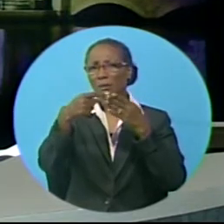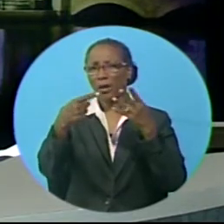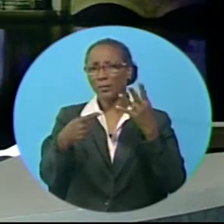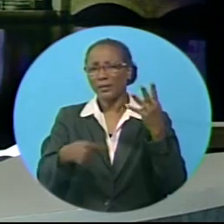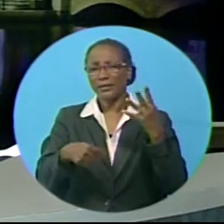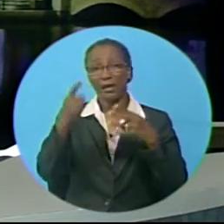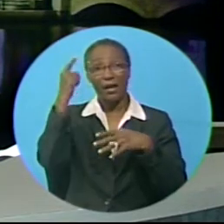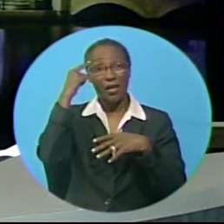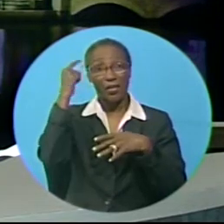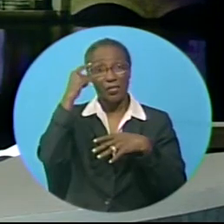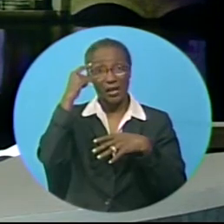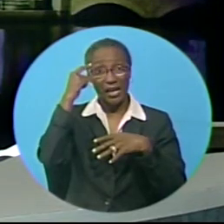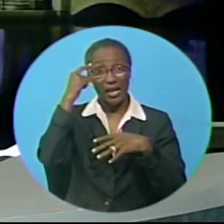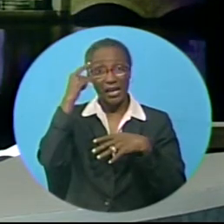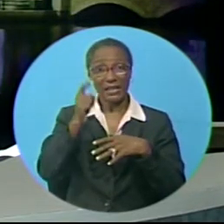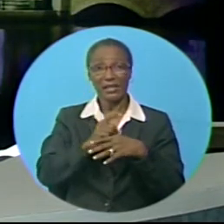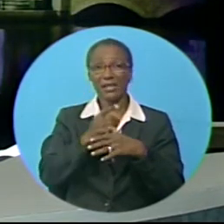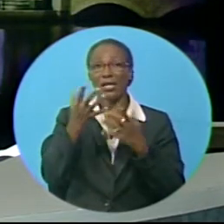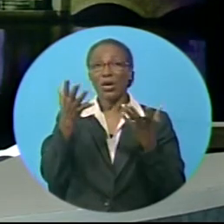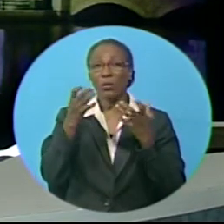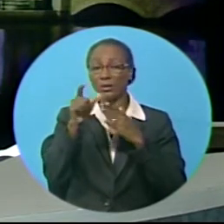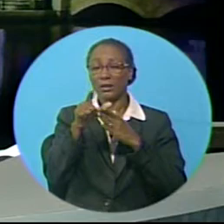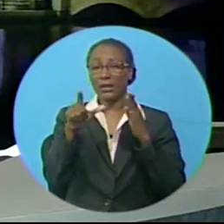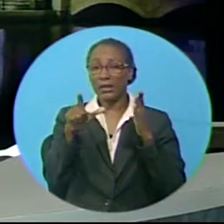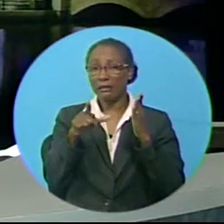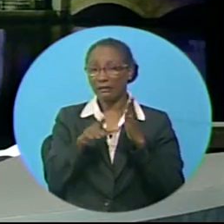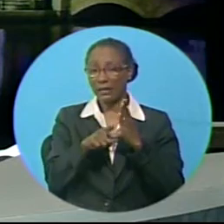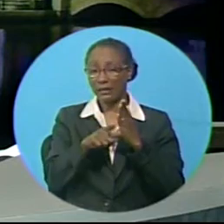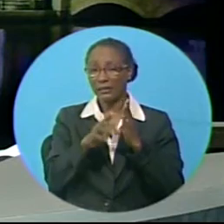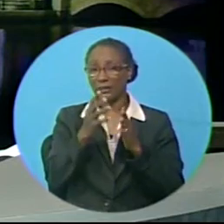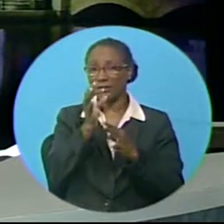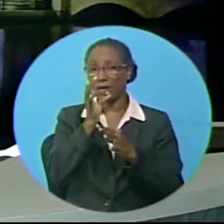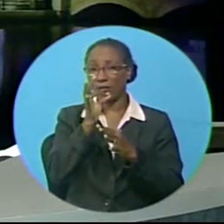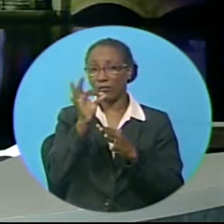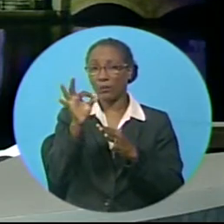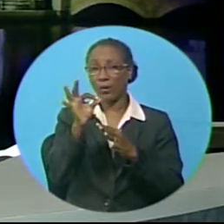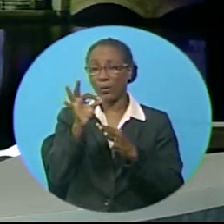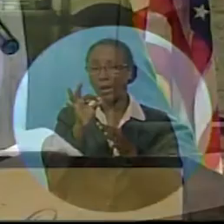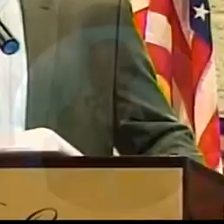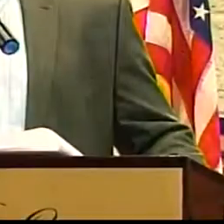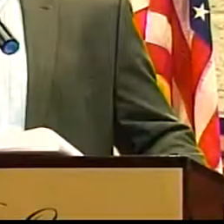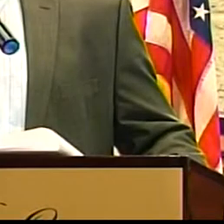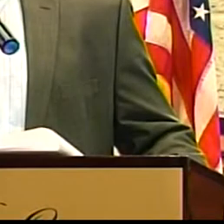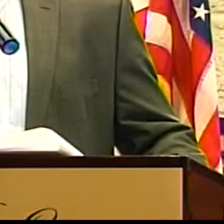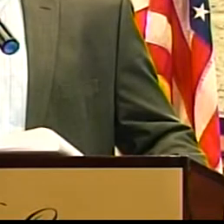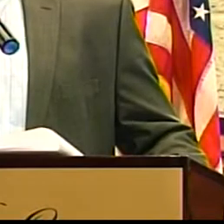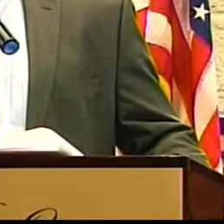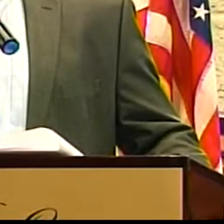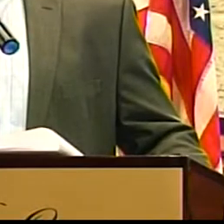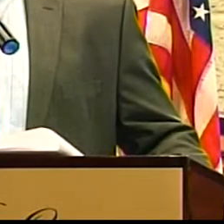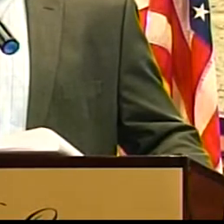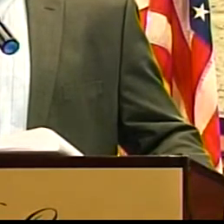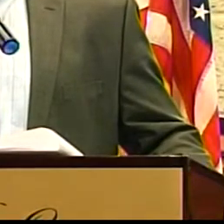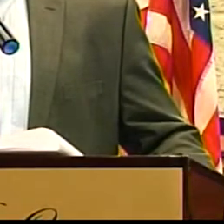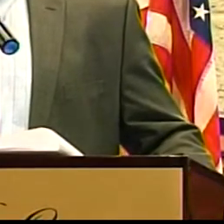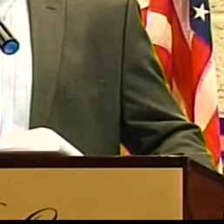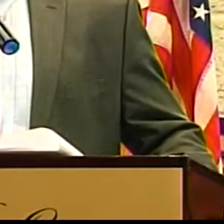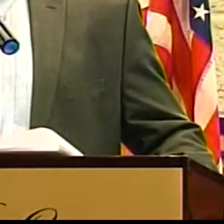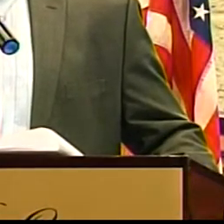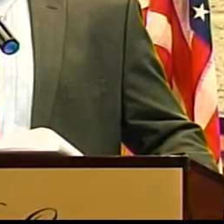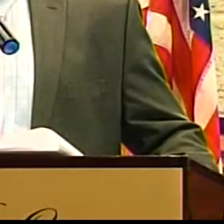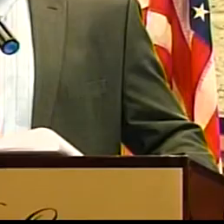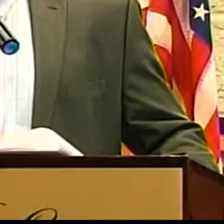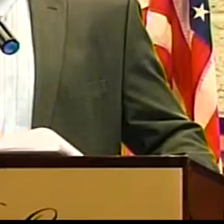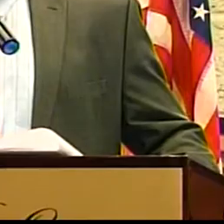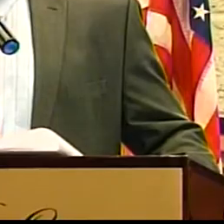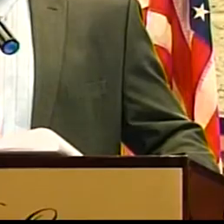great consideration, including the legalization of marijuana. This as he addressed a large group of drug commanders from across the region and the Organization